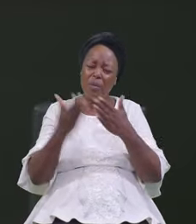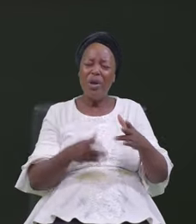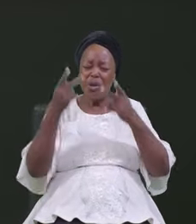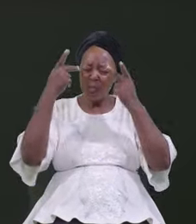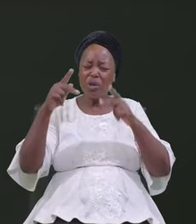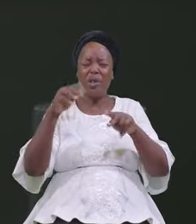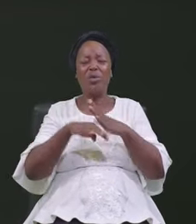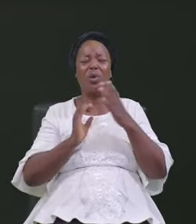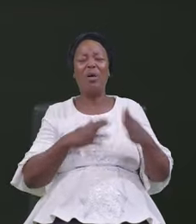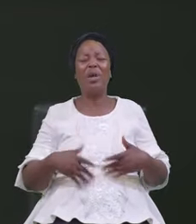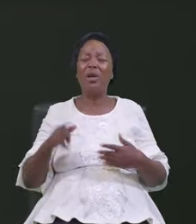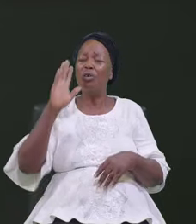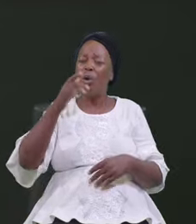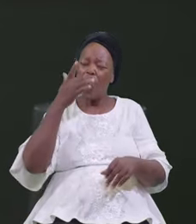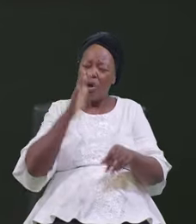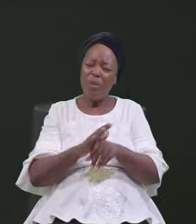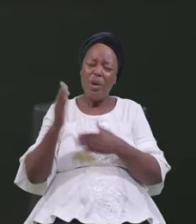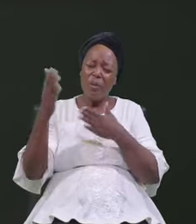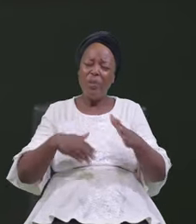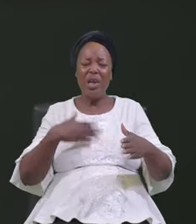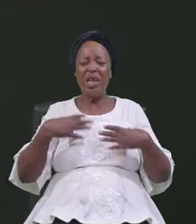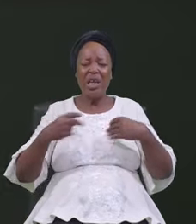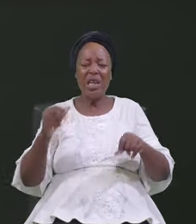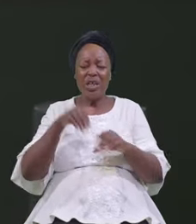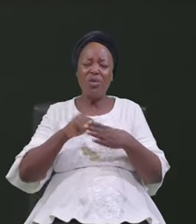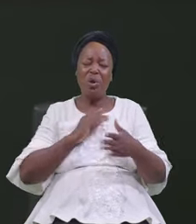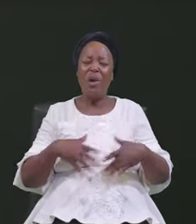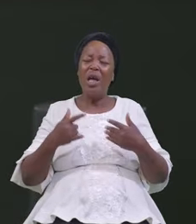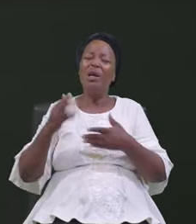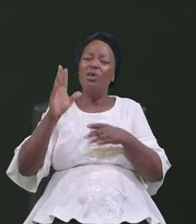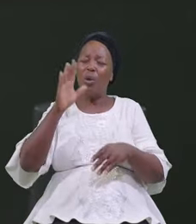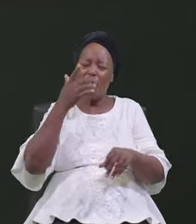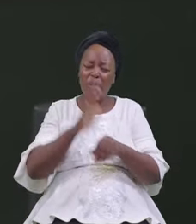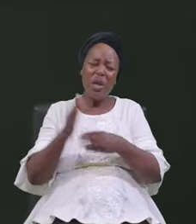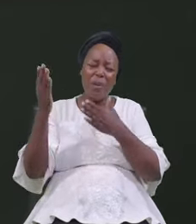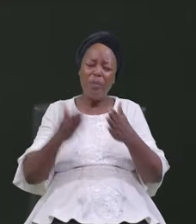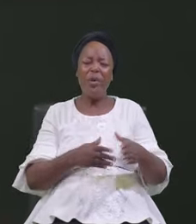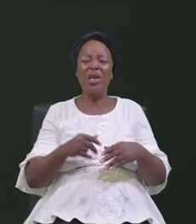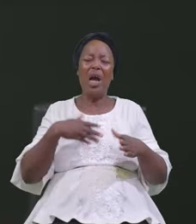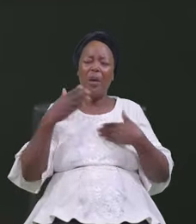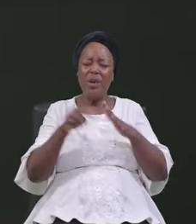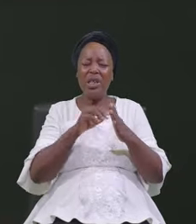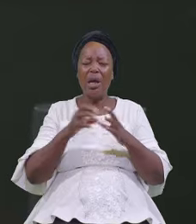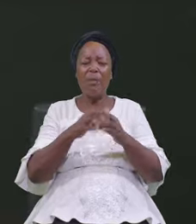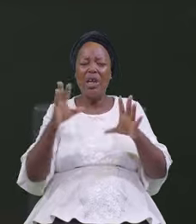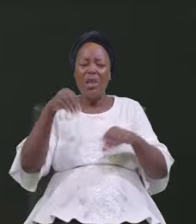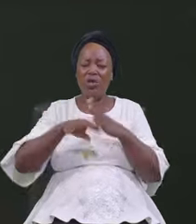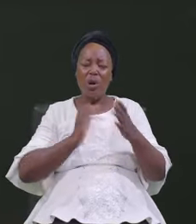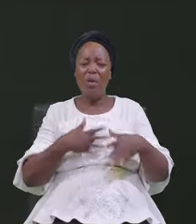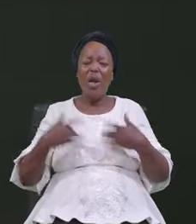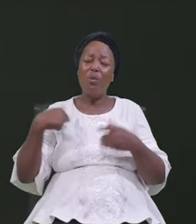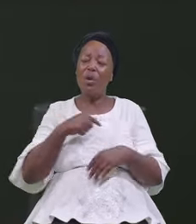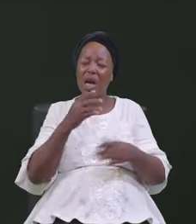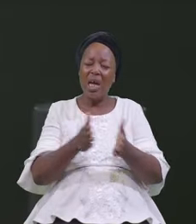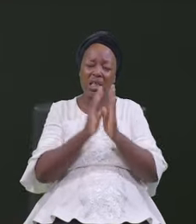our lives. Your promises bring joy and happiness, abundance into our lives. We're asking, oh Lord, all